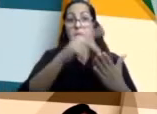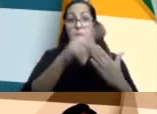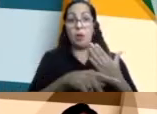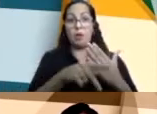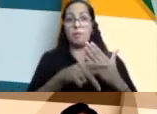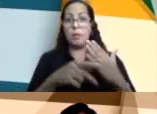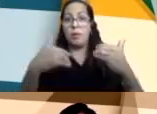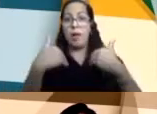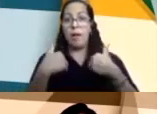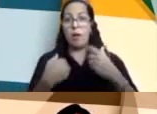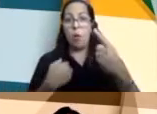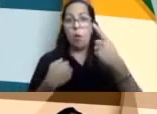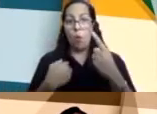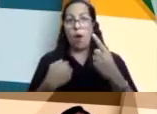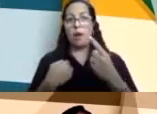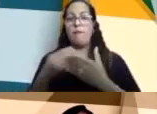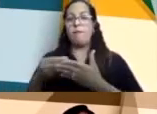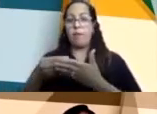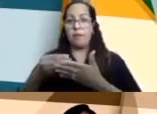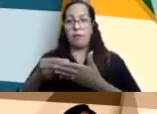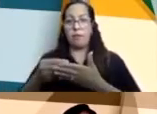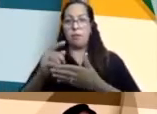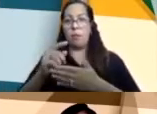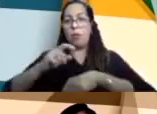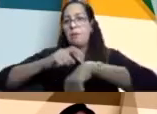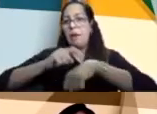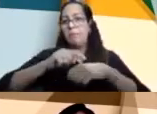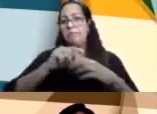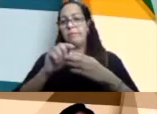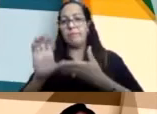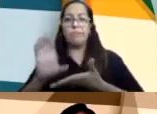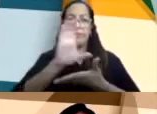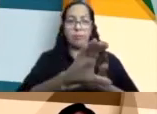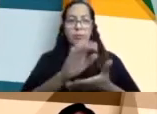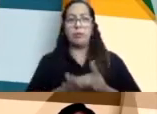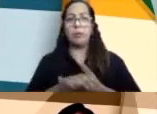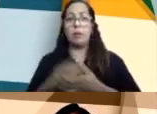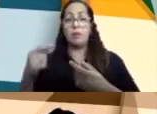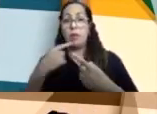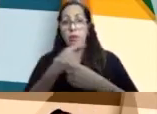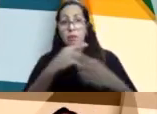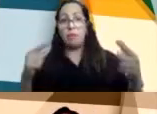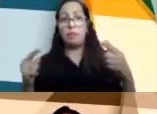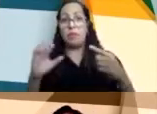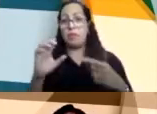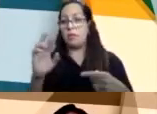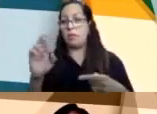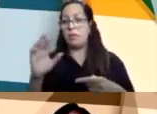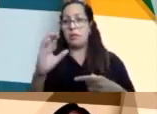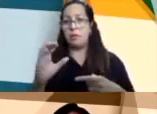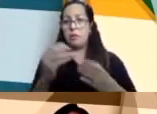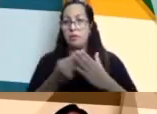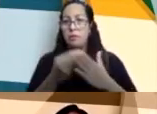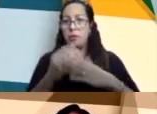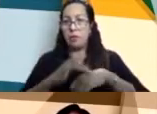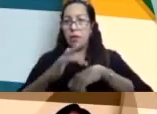have only one round of funding. The CRC will be launched with a NOFA, notice of funding